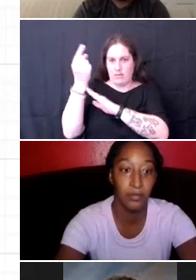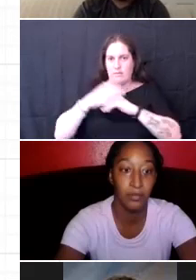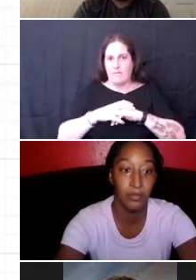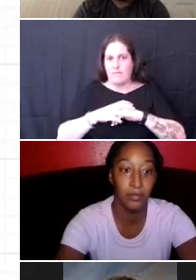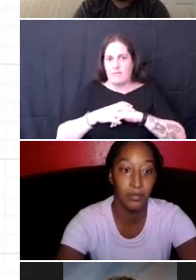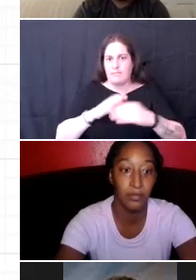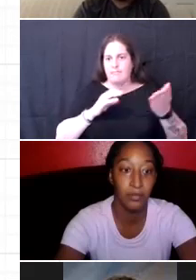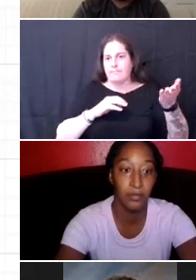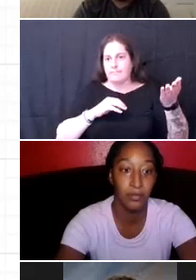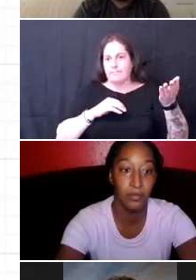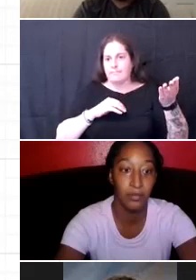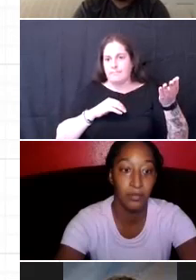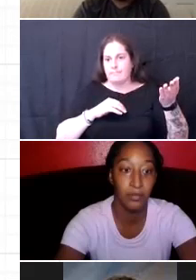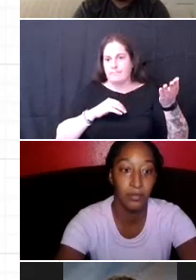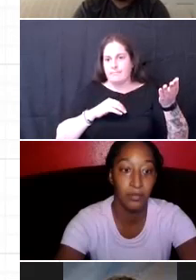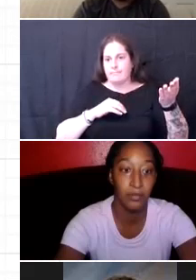Newton